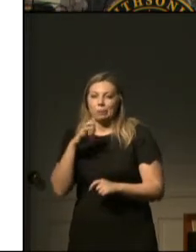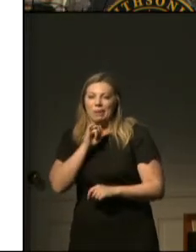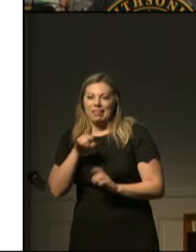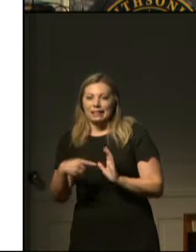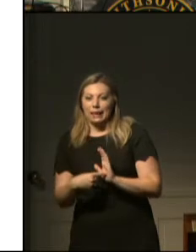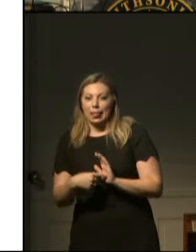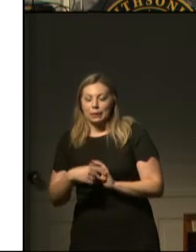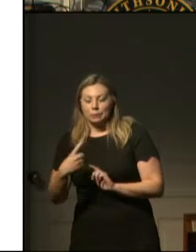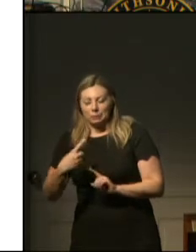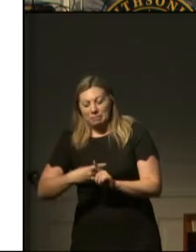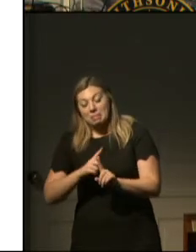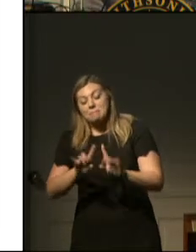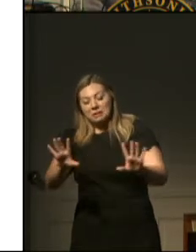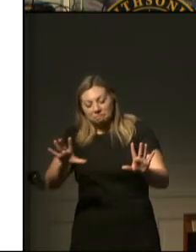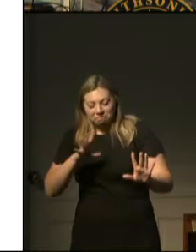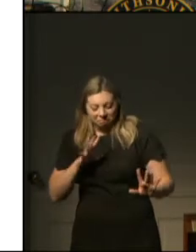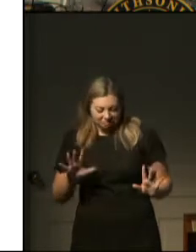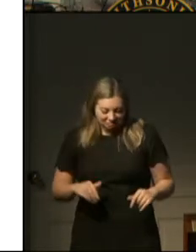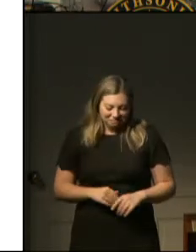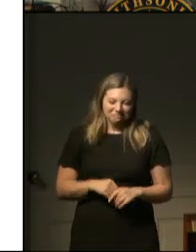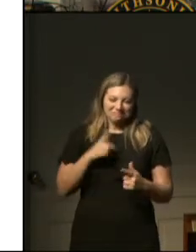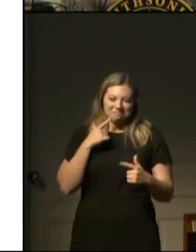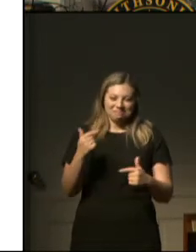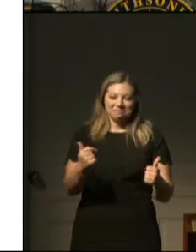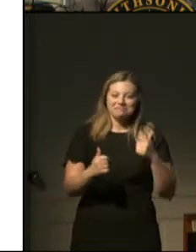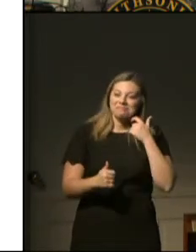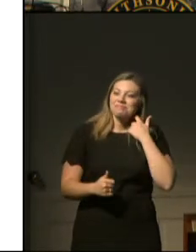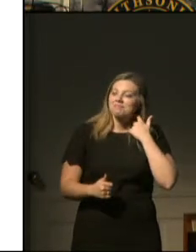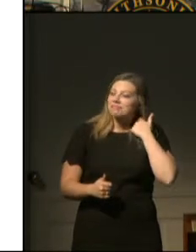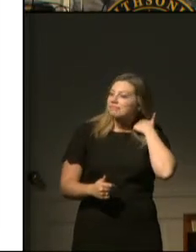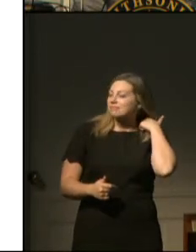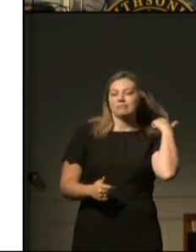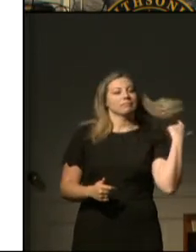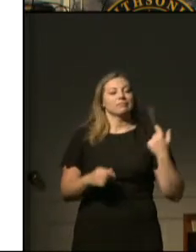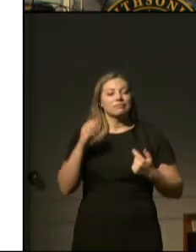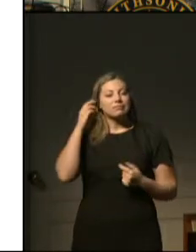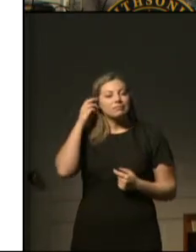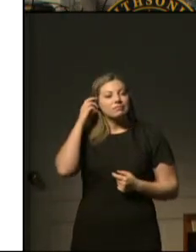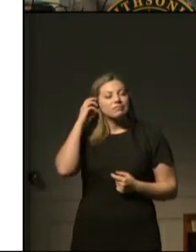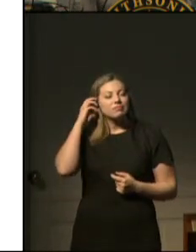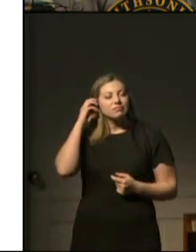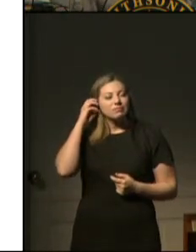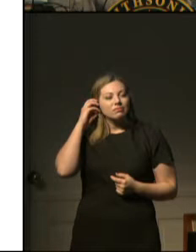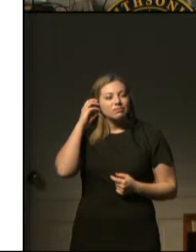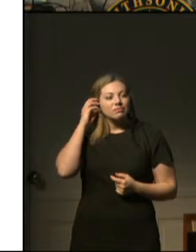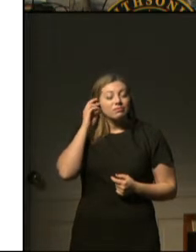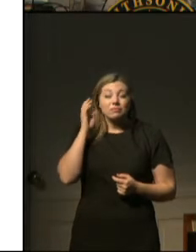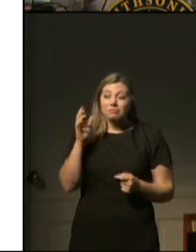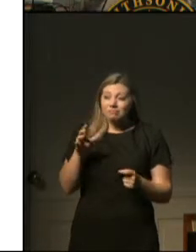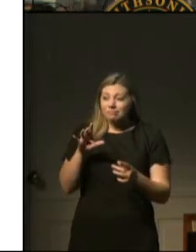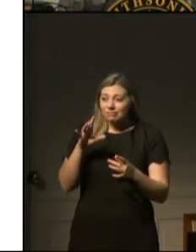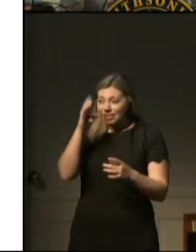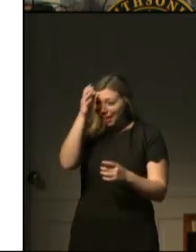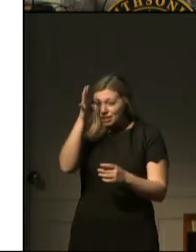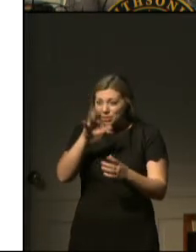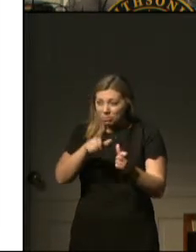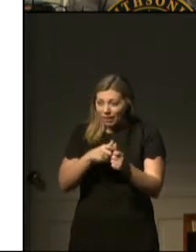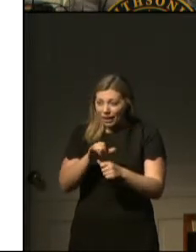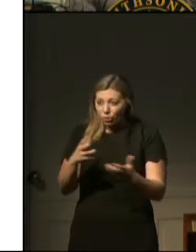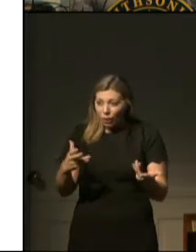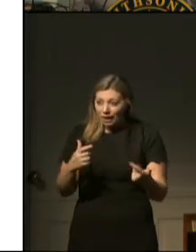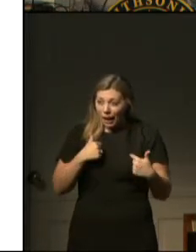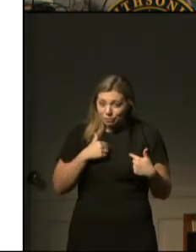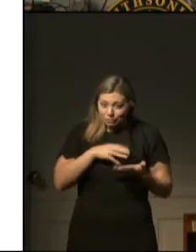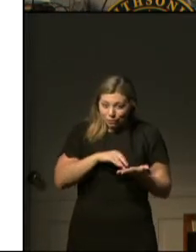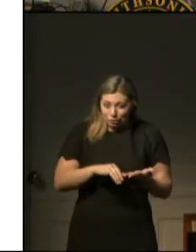okay. So the idea behind all this is I, a student in Colorado at the